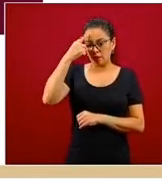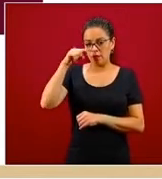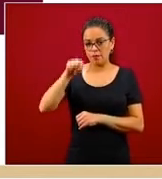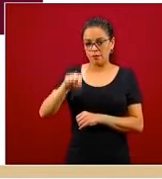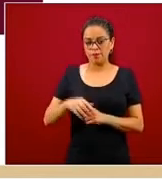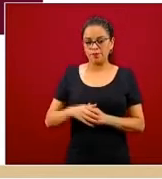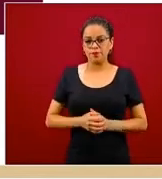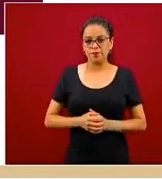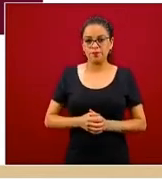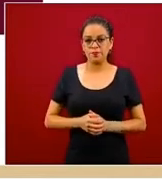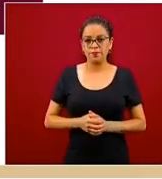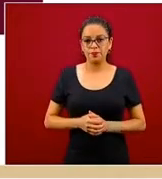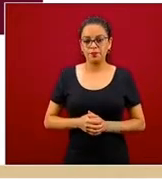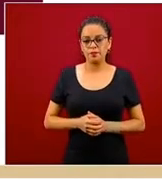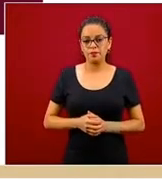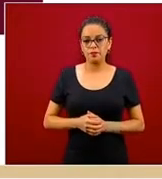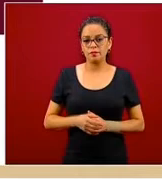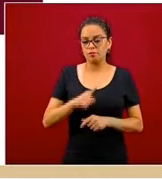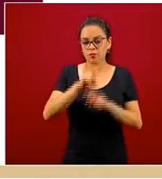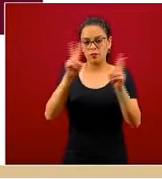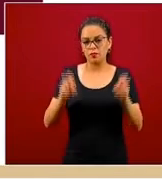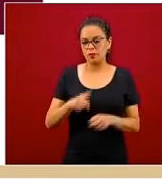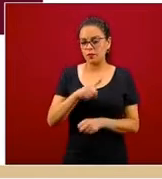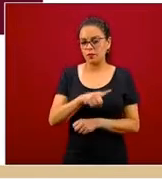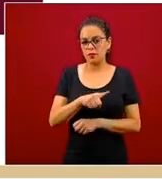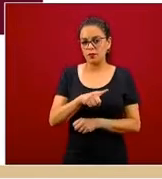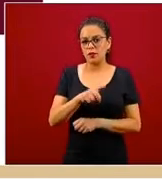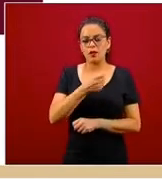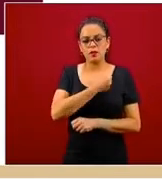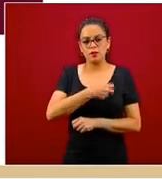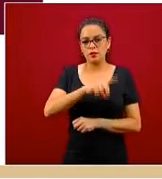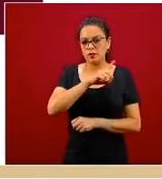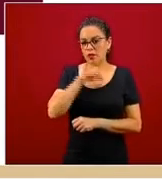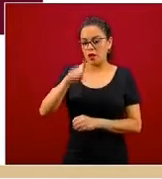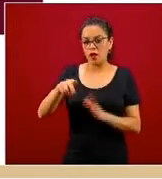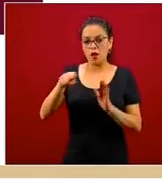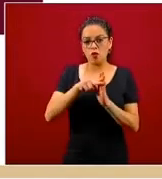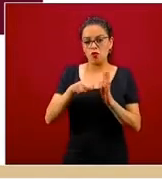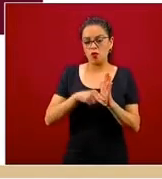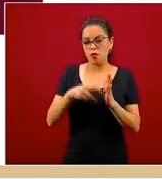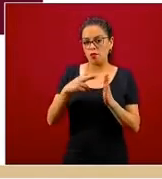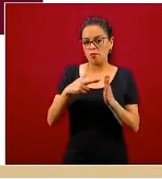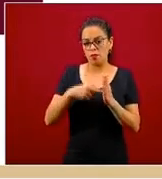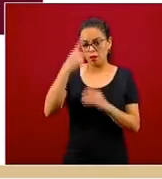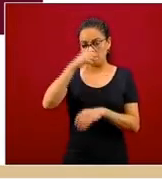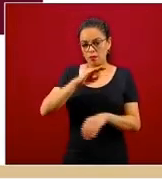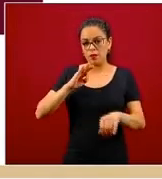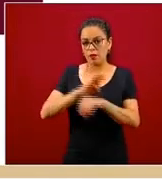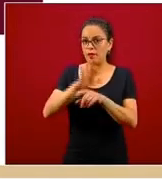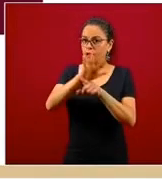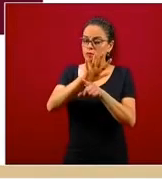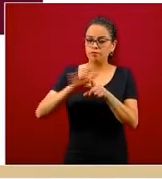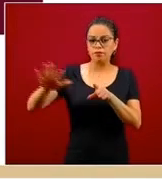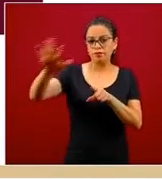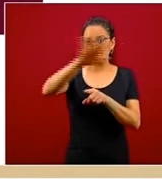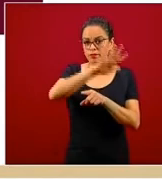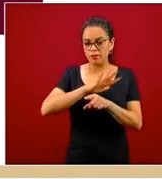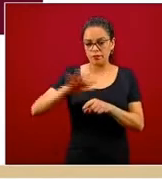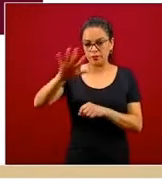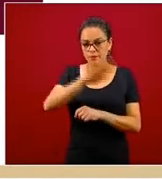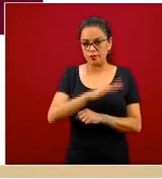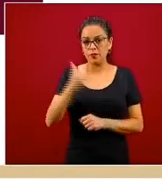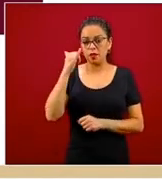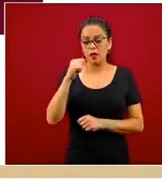of Health with COFEPRIS, which is the equivalent of the FDA in the United States. Standard